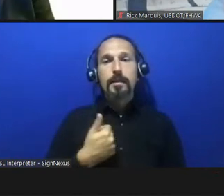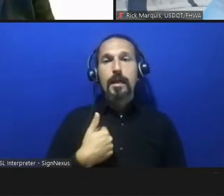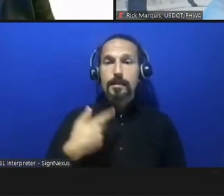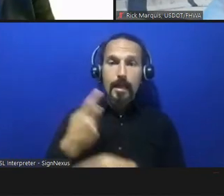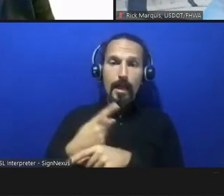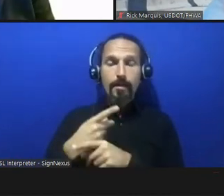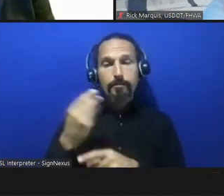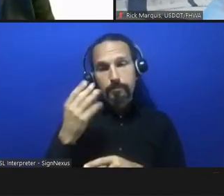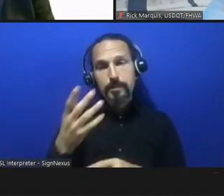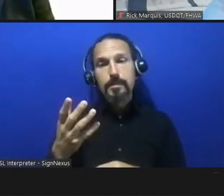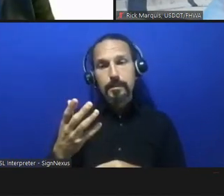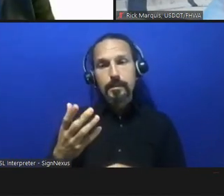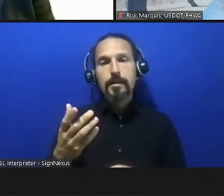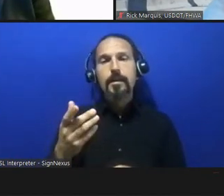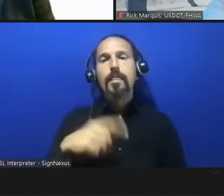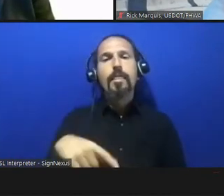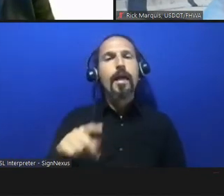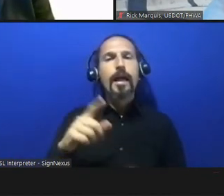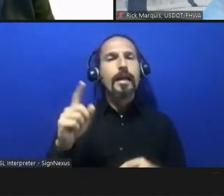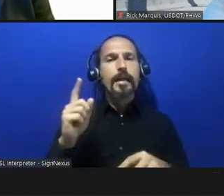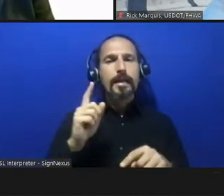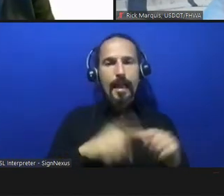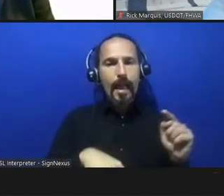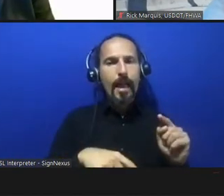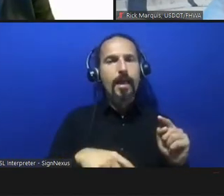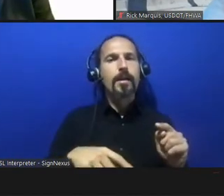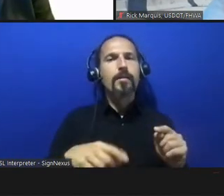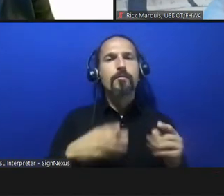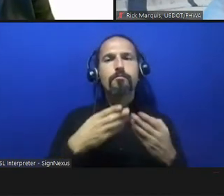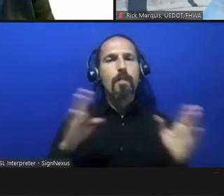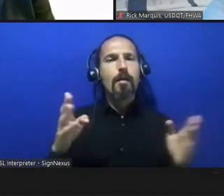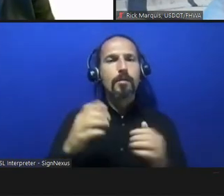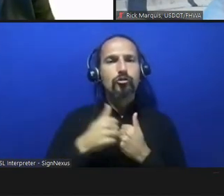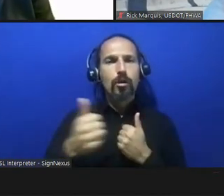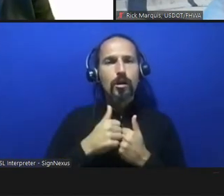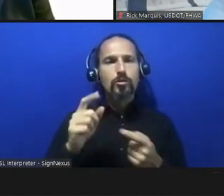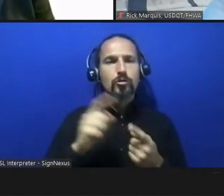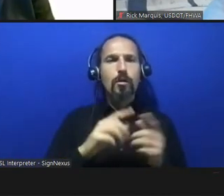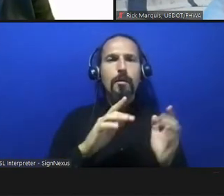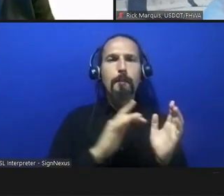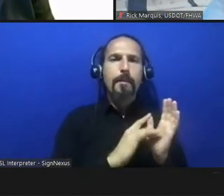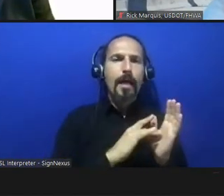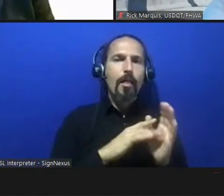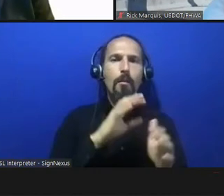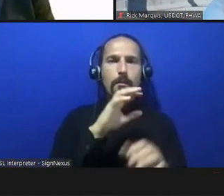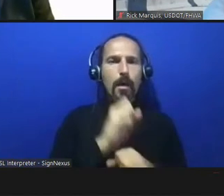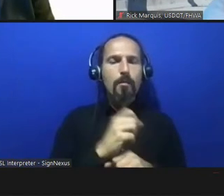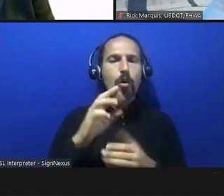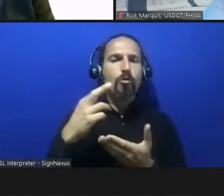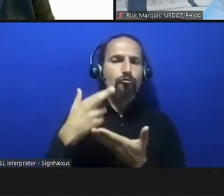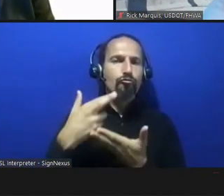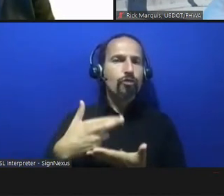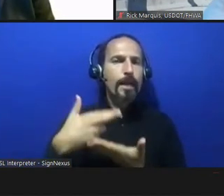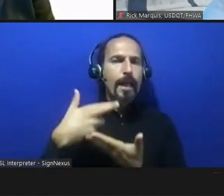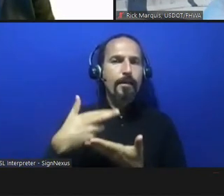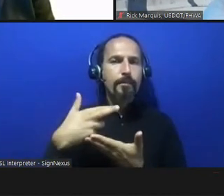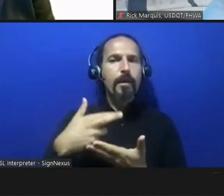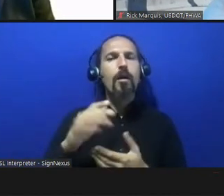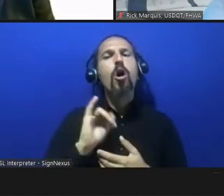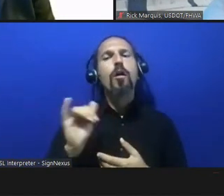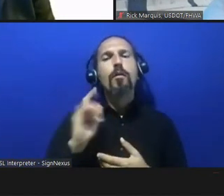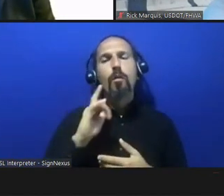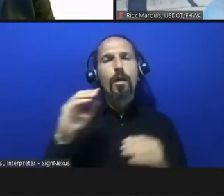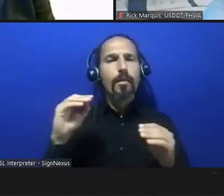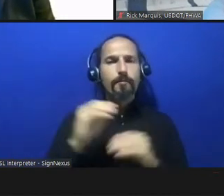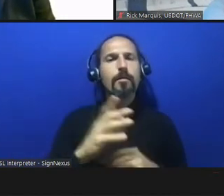i can speak to that many of these folks cannot or will not take public transportation to get to medical appointments or to their rehab this is also going to